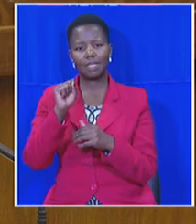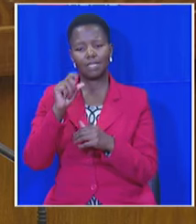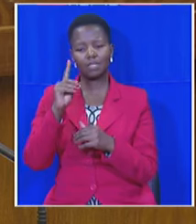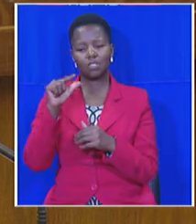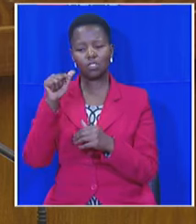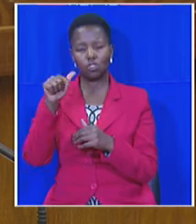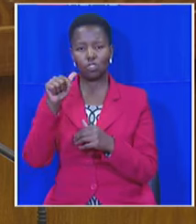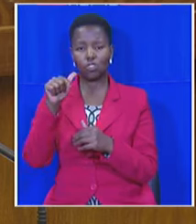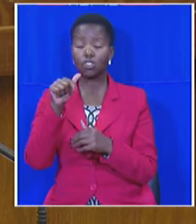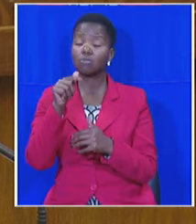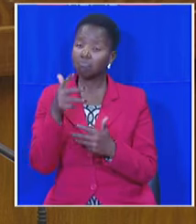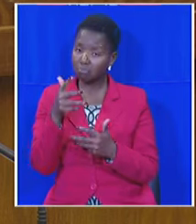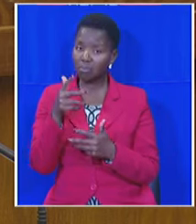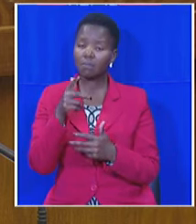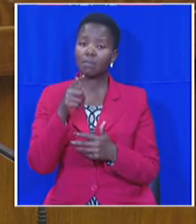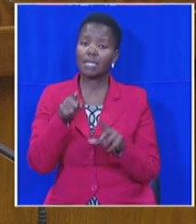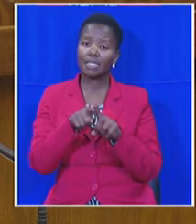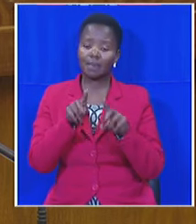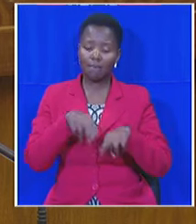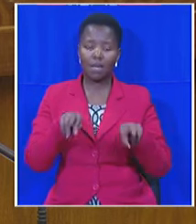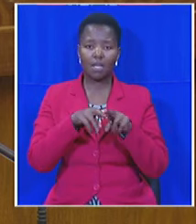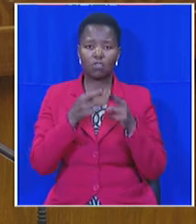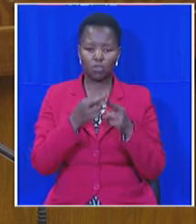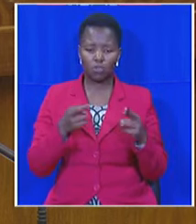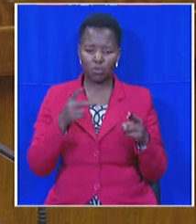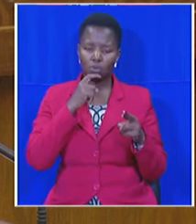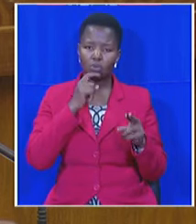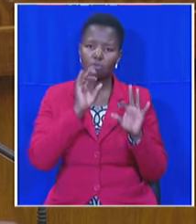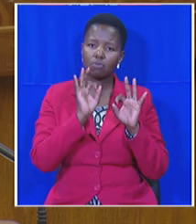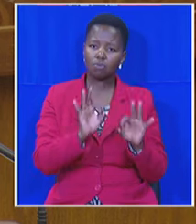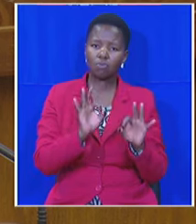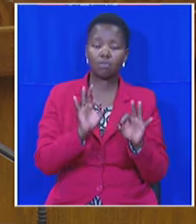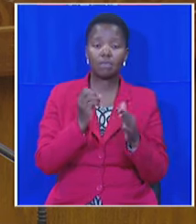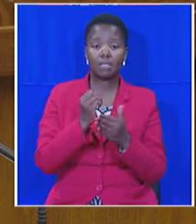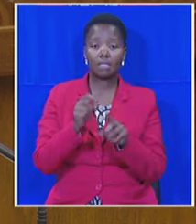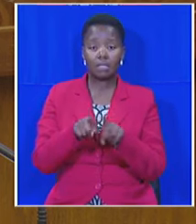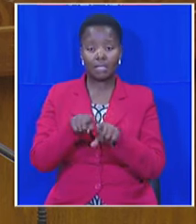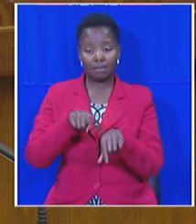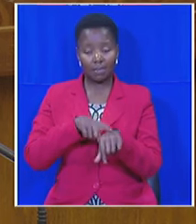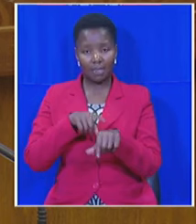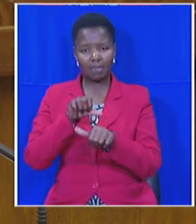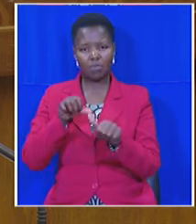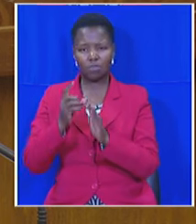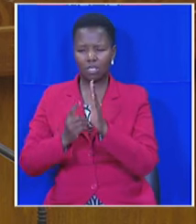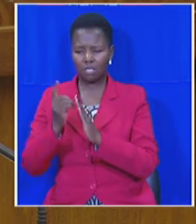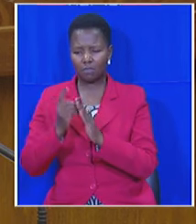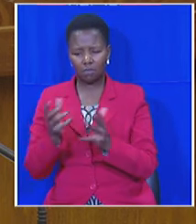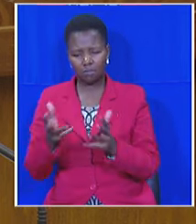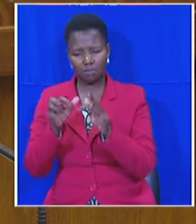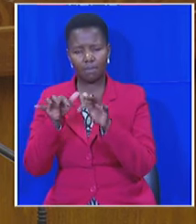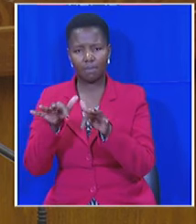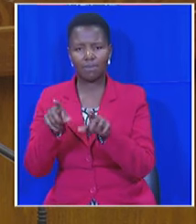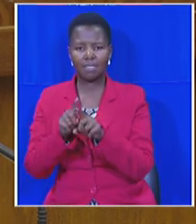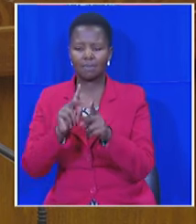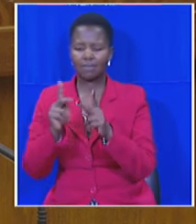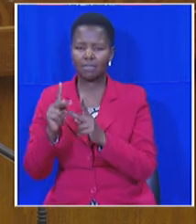natural resources while promoting justifiable economic and social development and its entities.